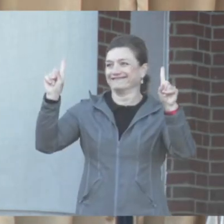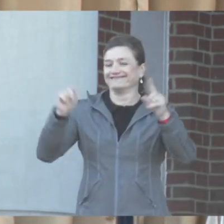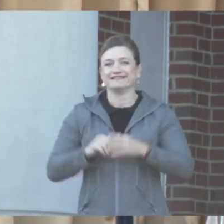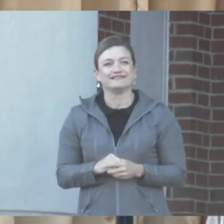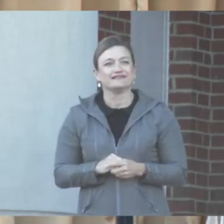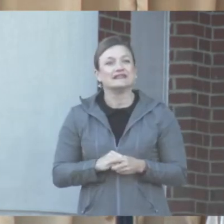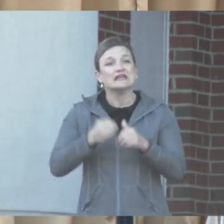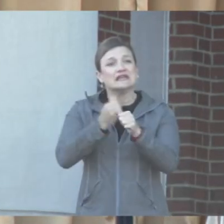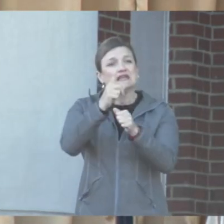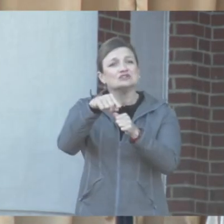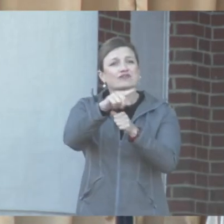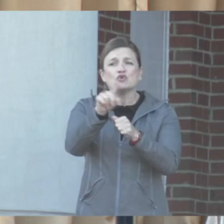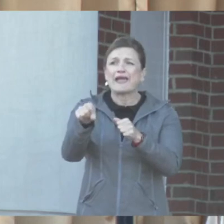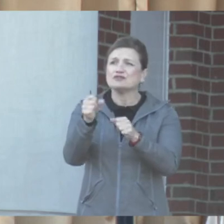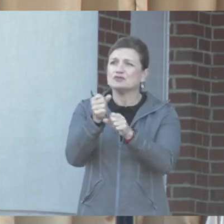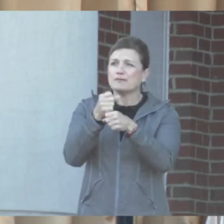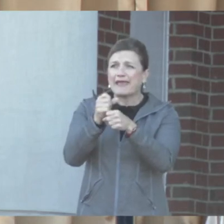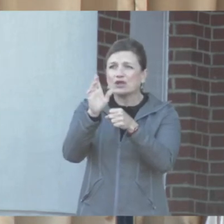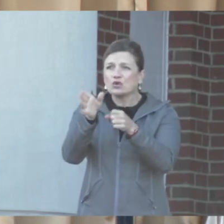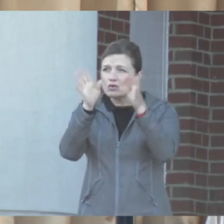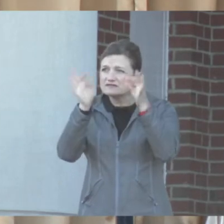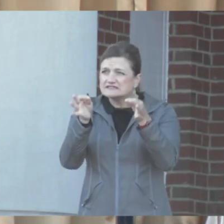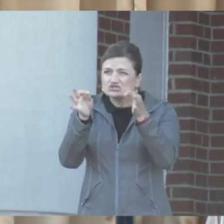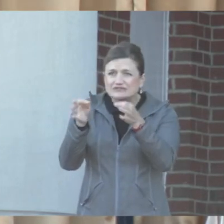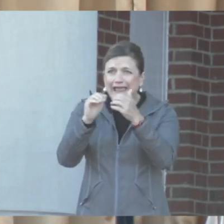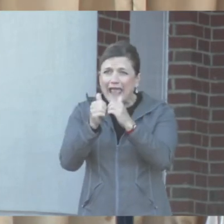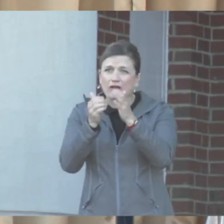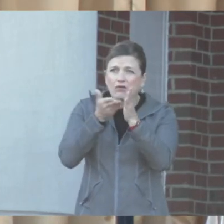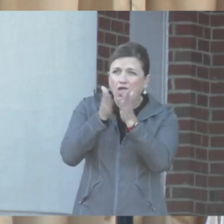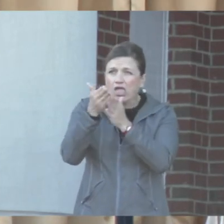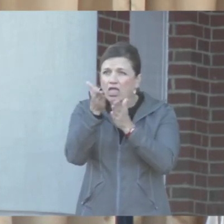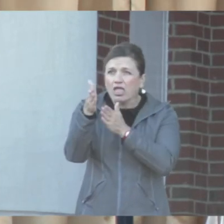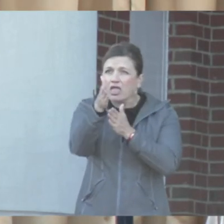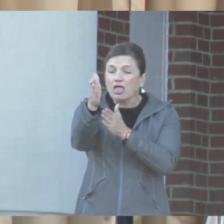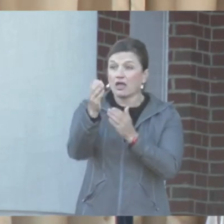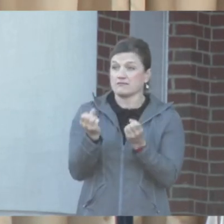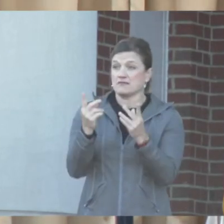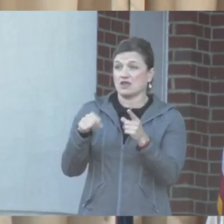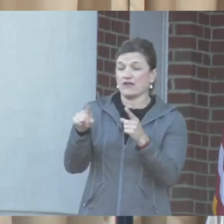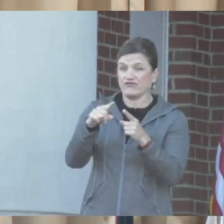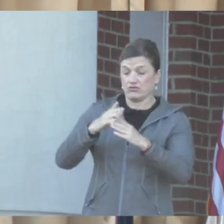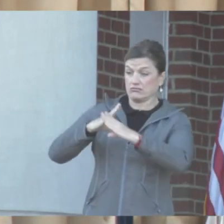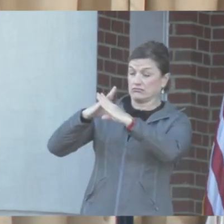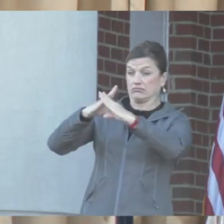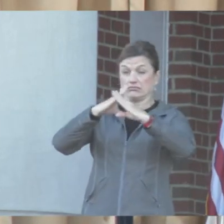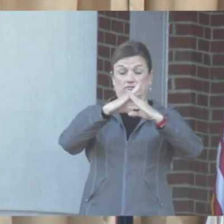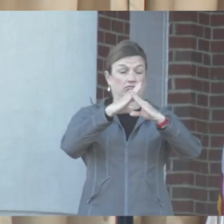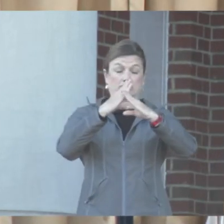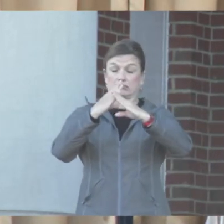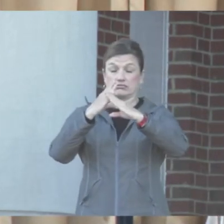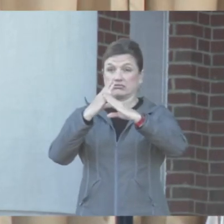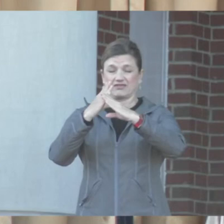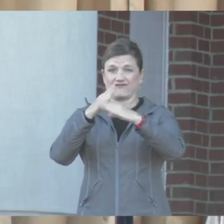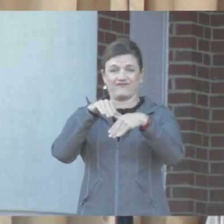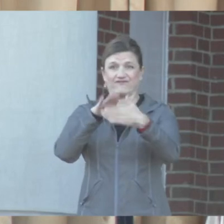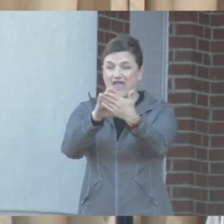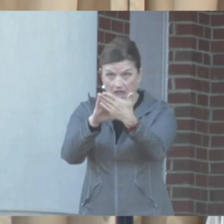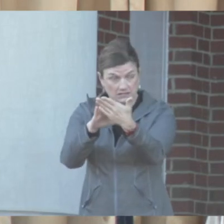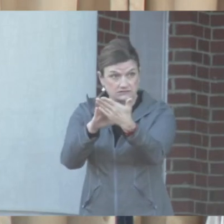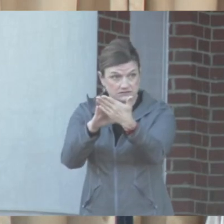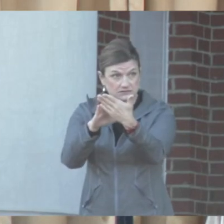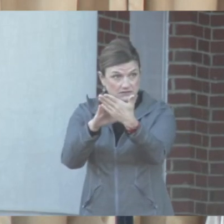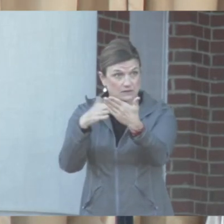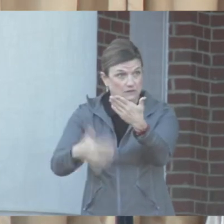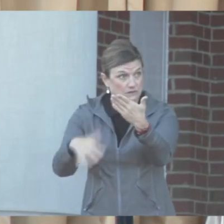Each of you had to make your own path to be here today, and each of you have overcome obstacles, perhaps some I will never know,